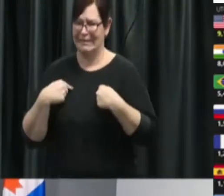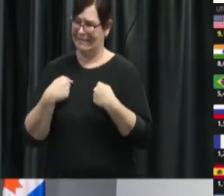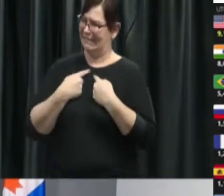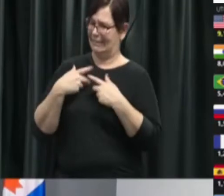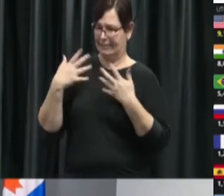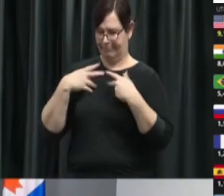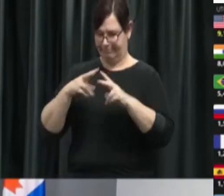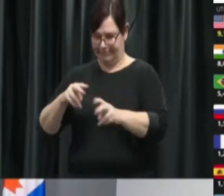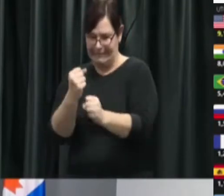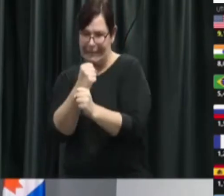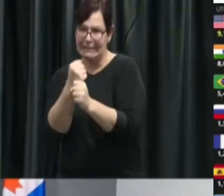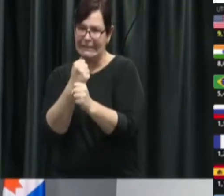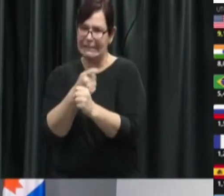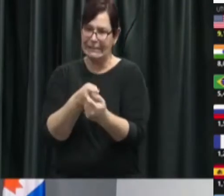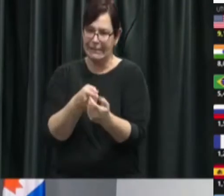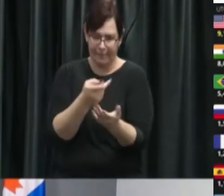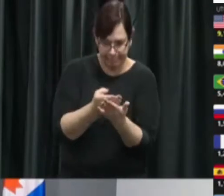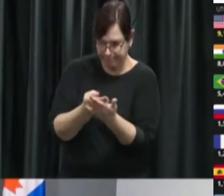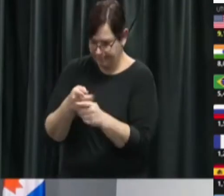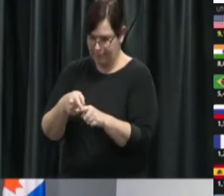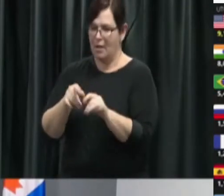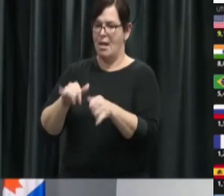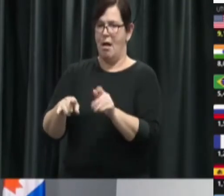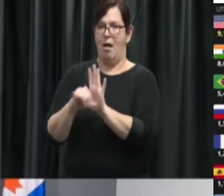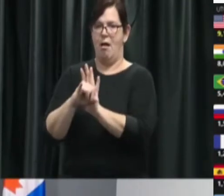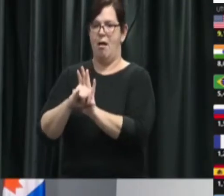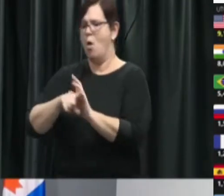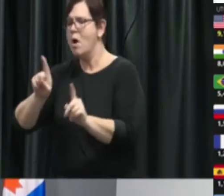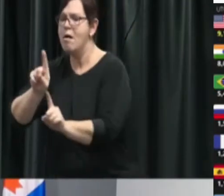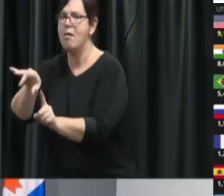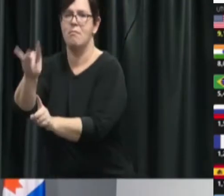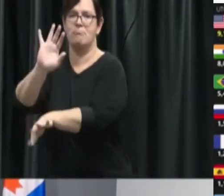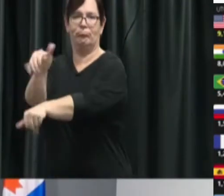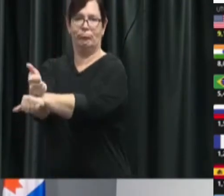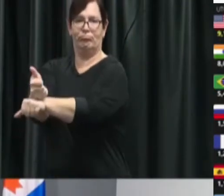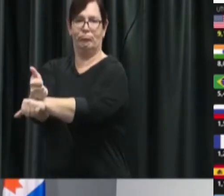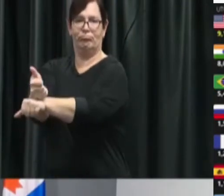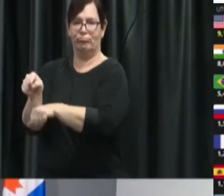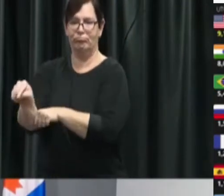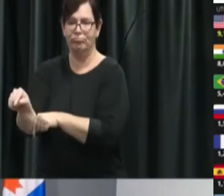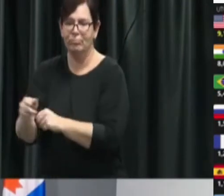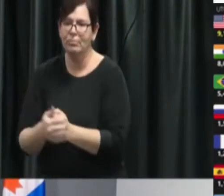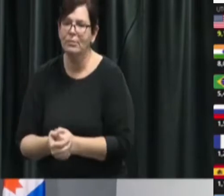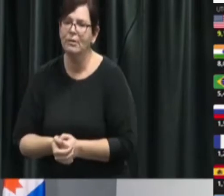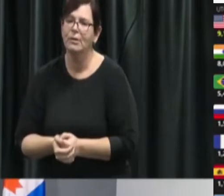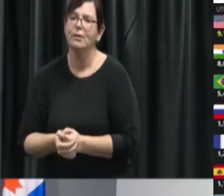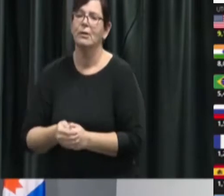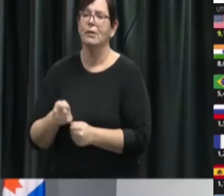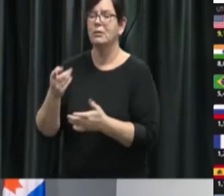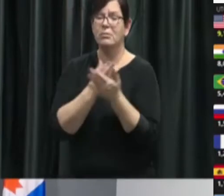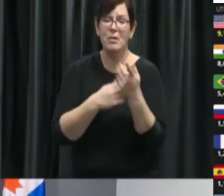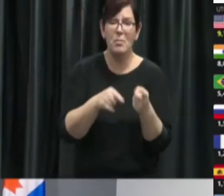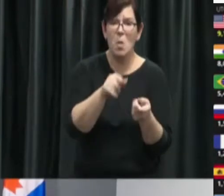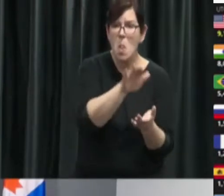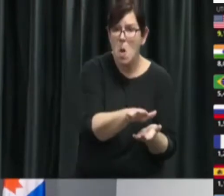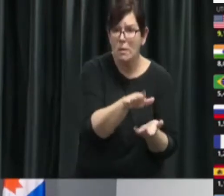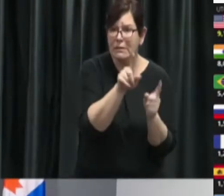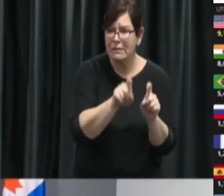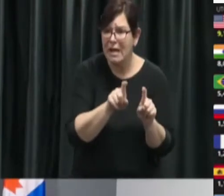neighborhoods. The data helps us understand which neighborhoods have low testing rates, yet continue to have high rates